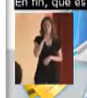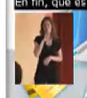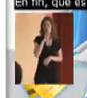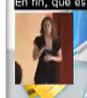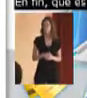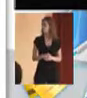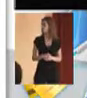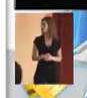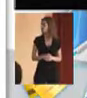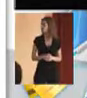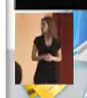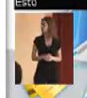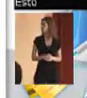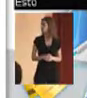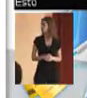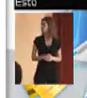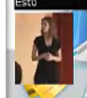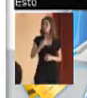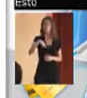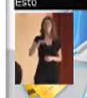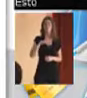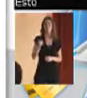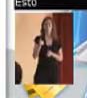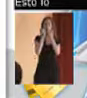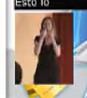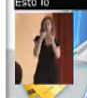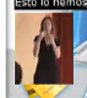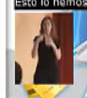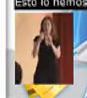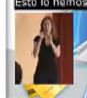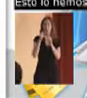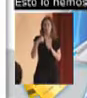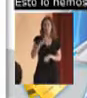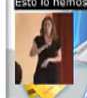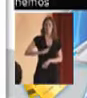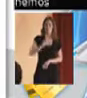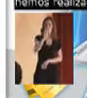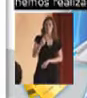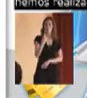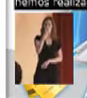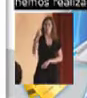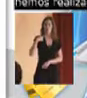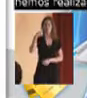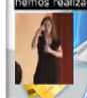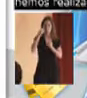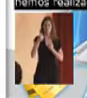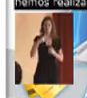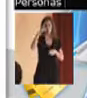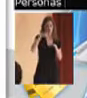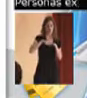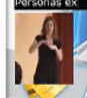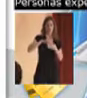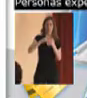something relatively complicated. Through interviews with 11 people, experts